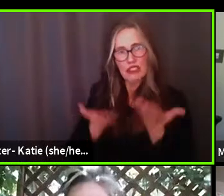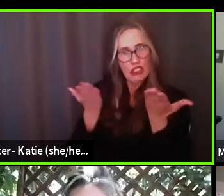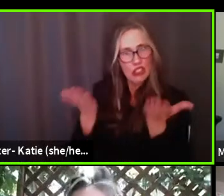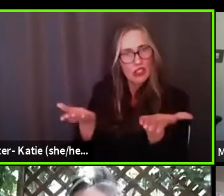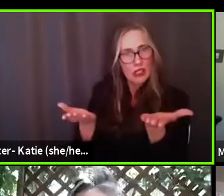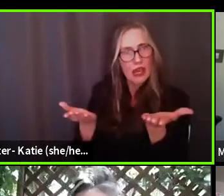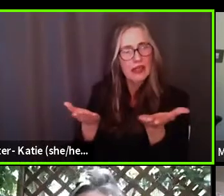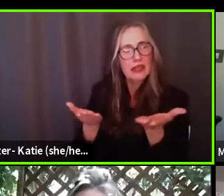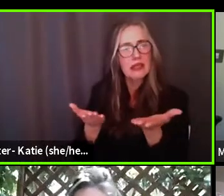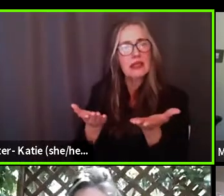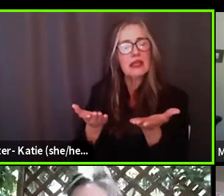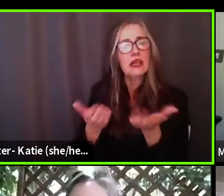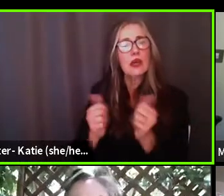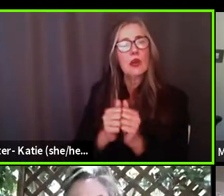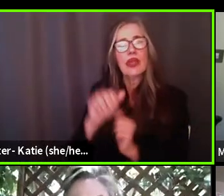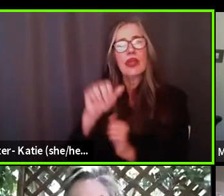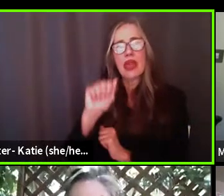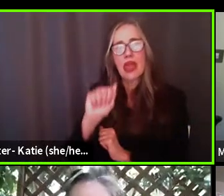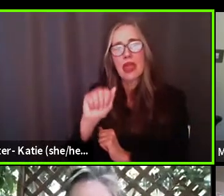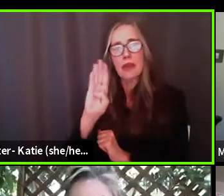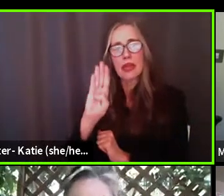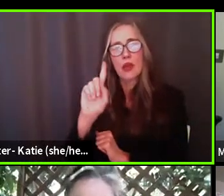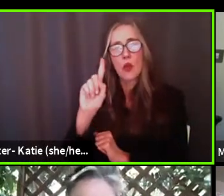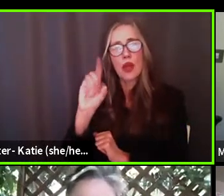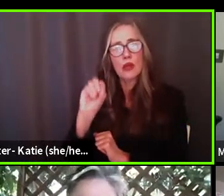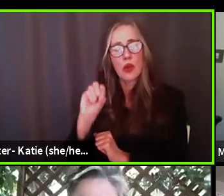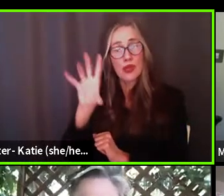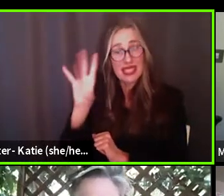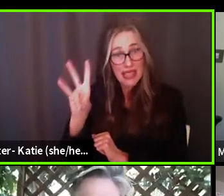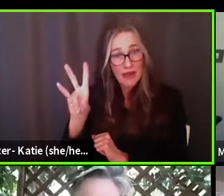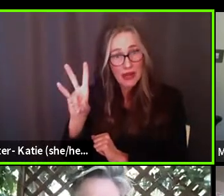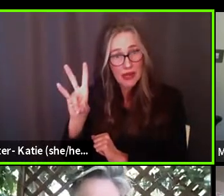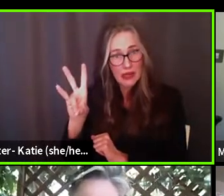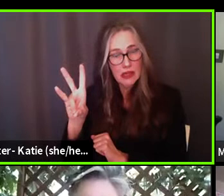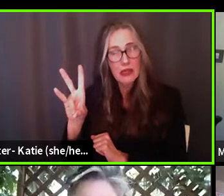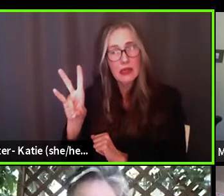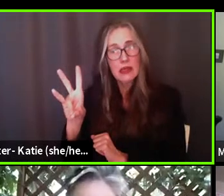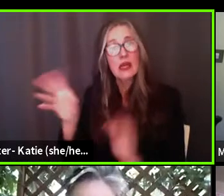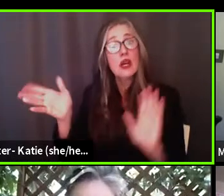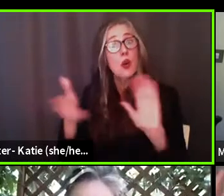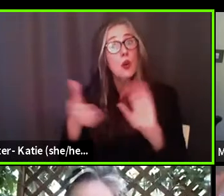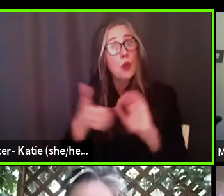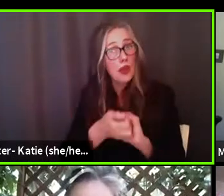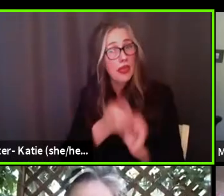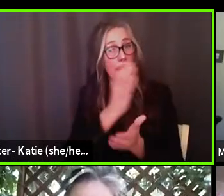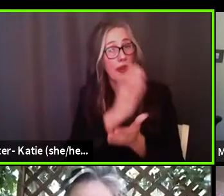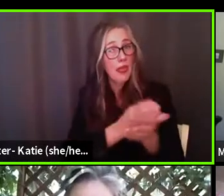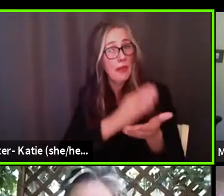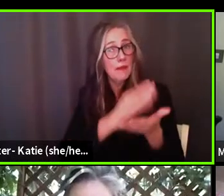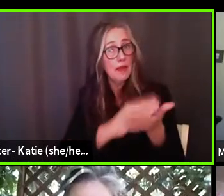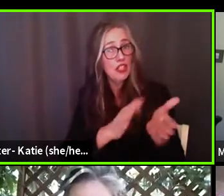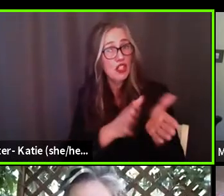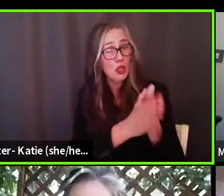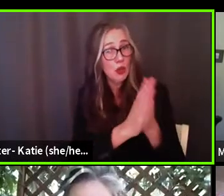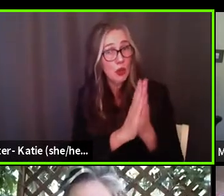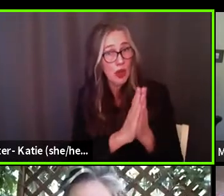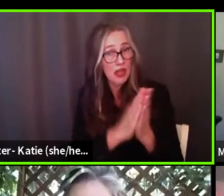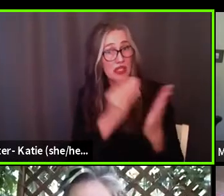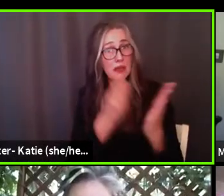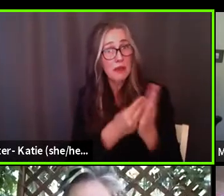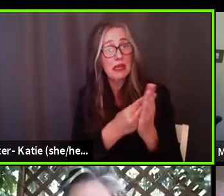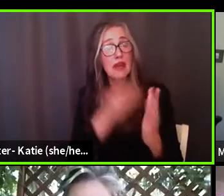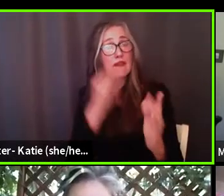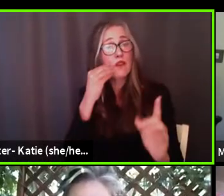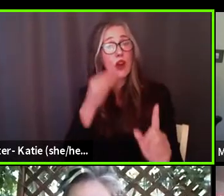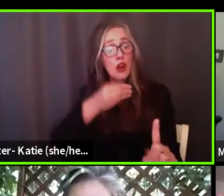ab1007 and the budget requests i mean this is just like once one one piece of a long um and very